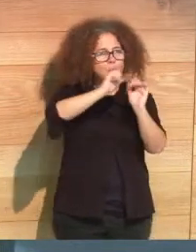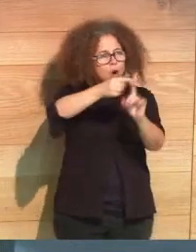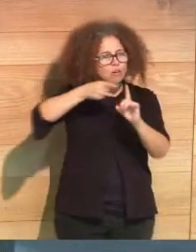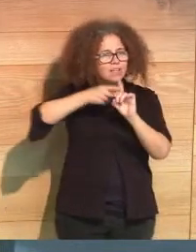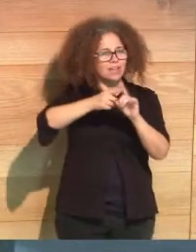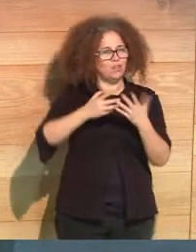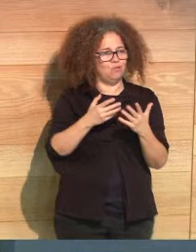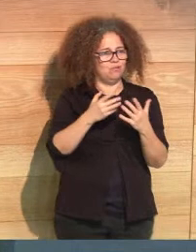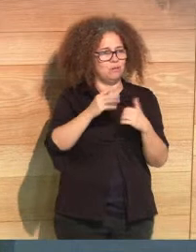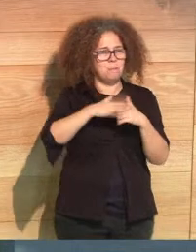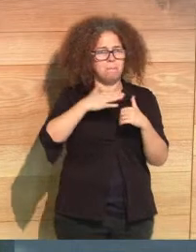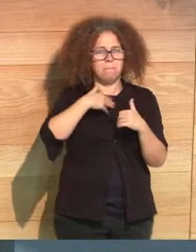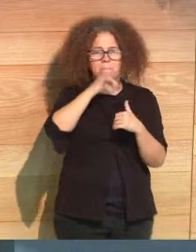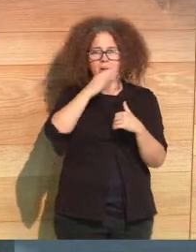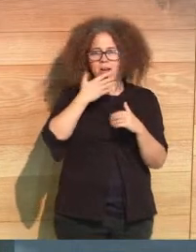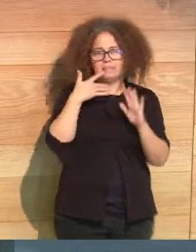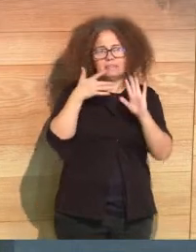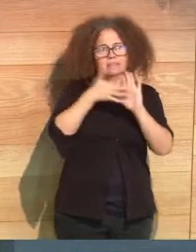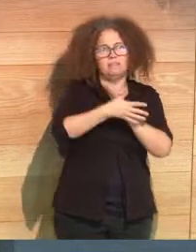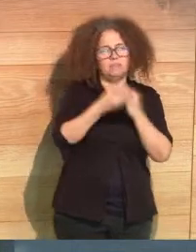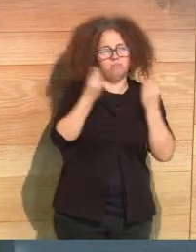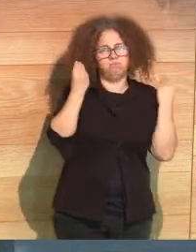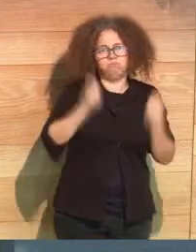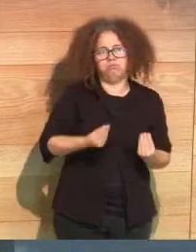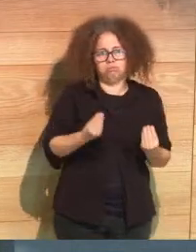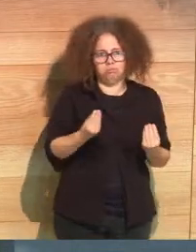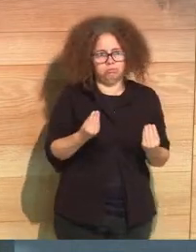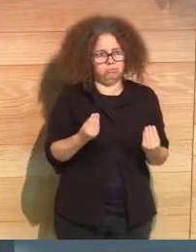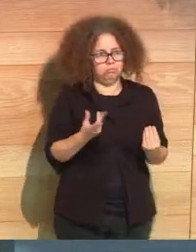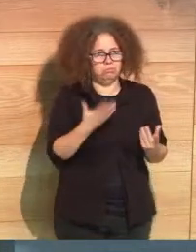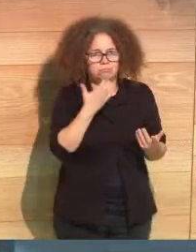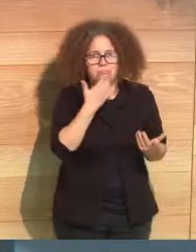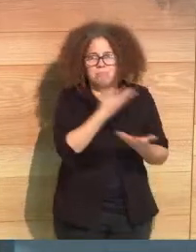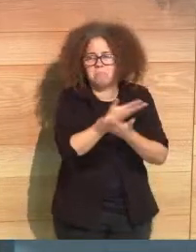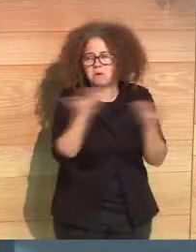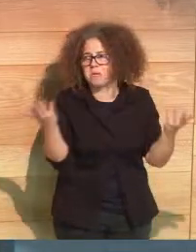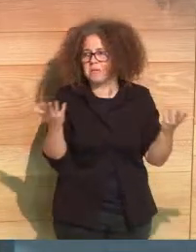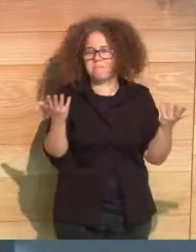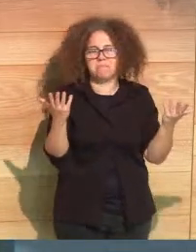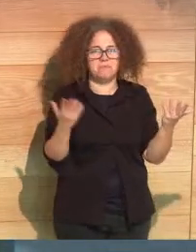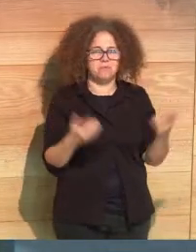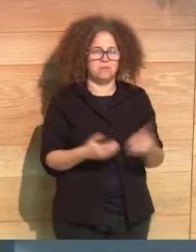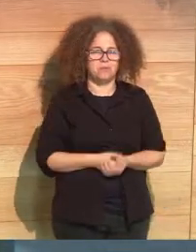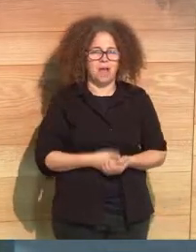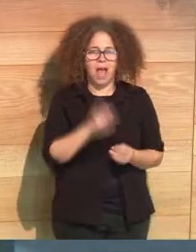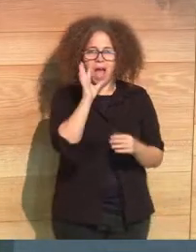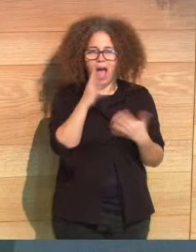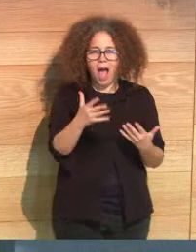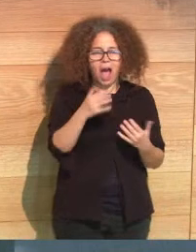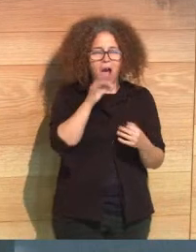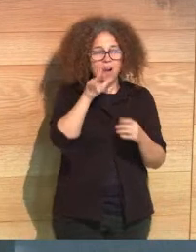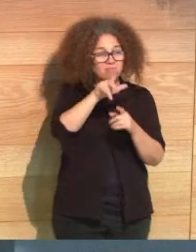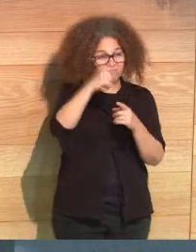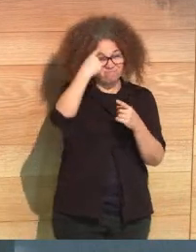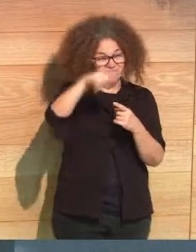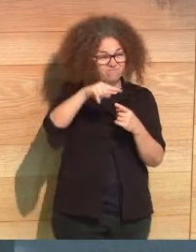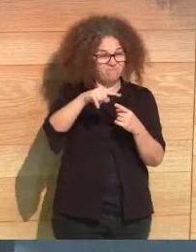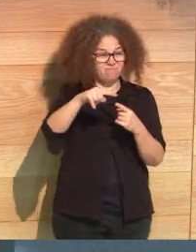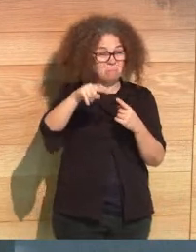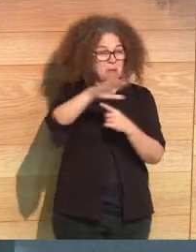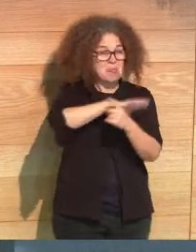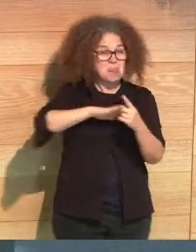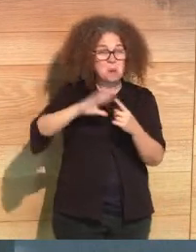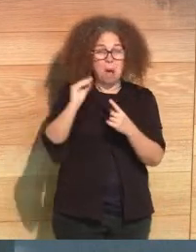face, and they are really overwhelming and significant. For example, the impact that the human